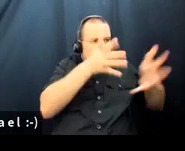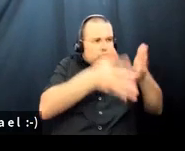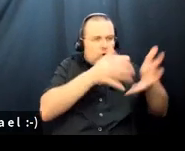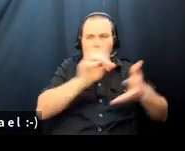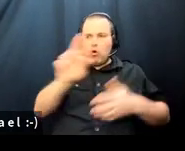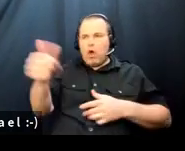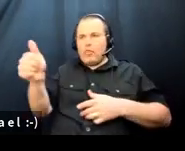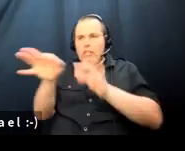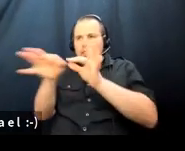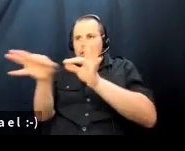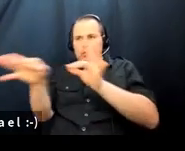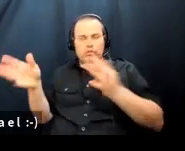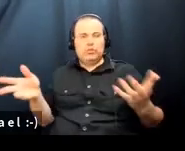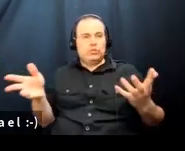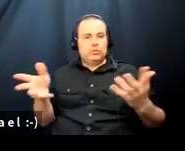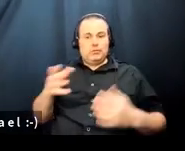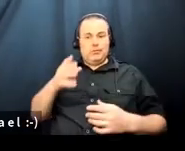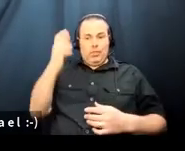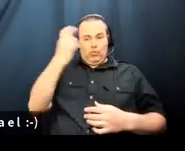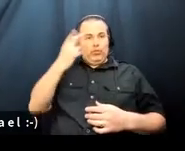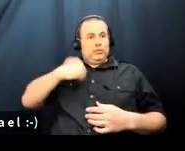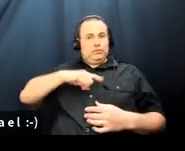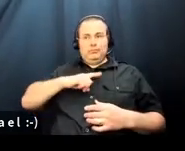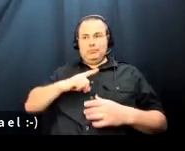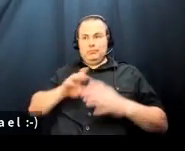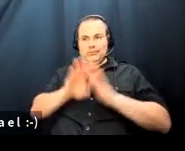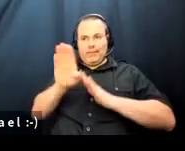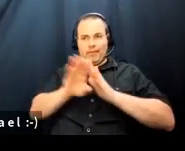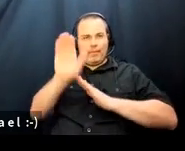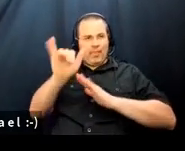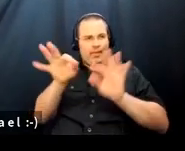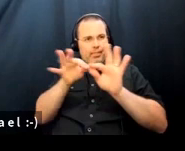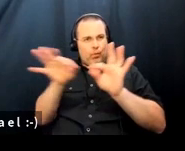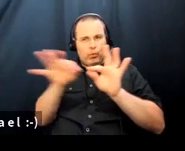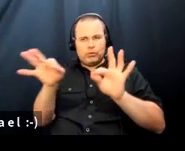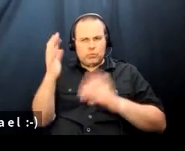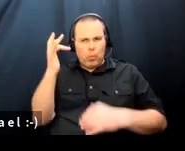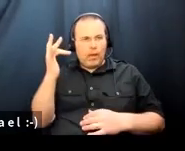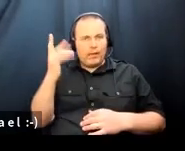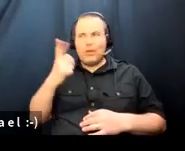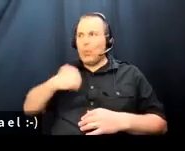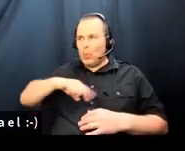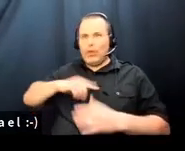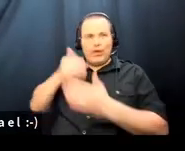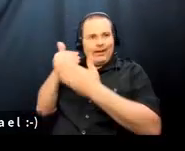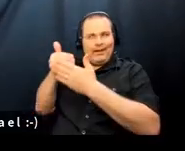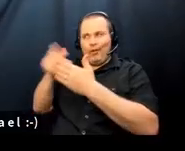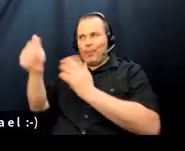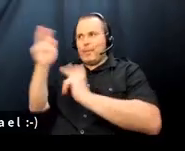The reason we develop the language that we do is because we're around people speaking that